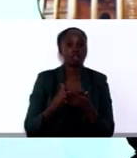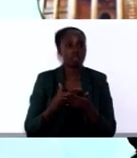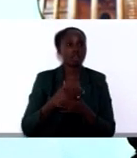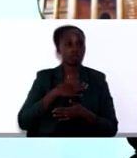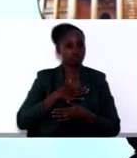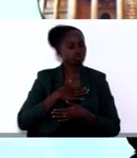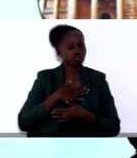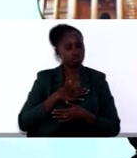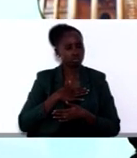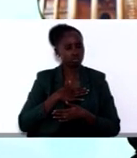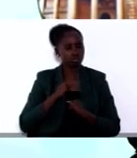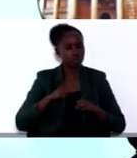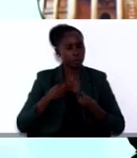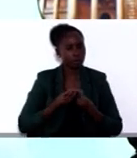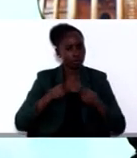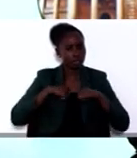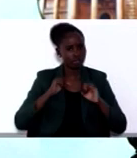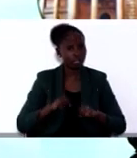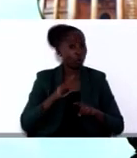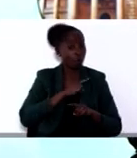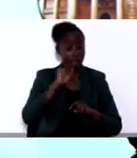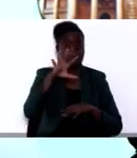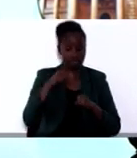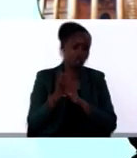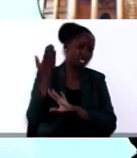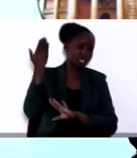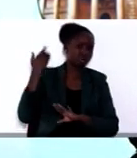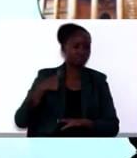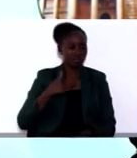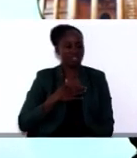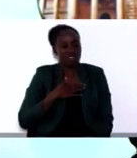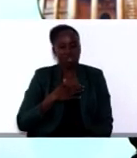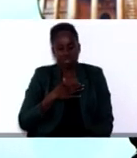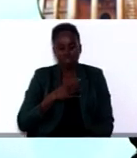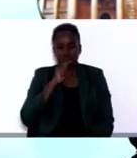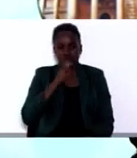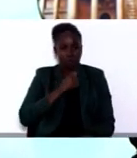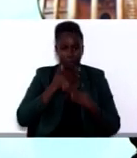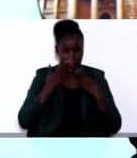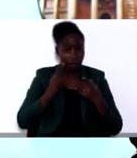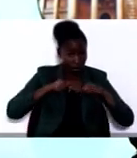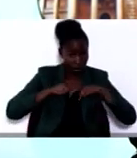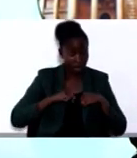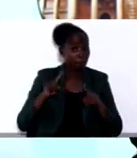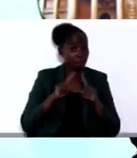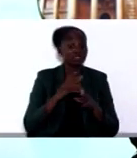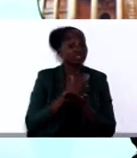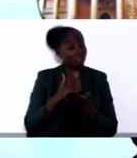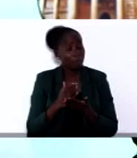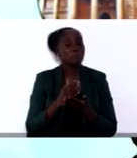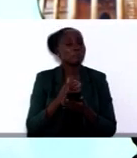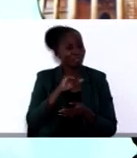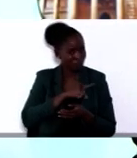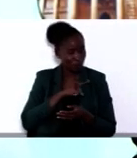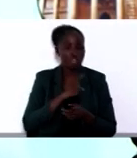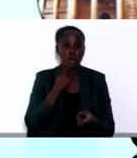now. In the first 5 years, they were not feeling provincial government. And that's why some of them are now even complaining that